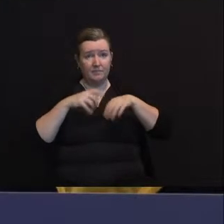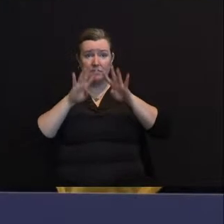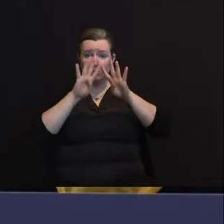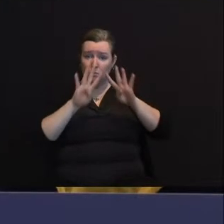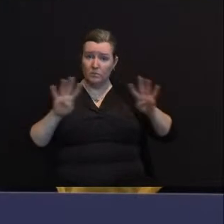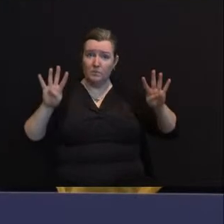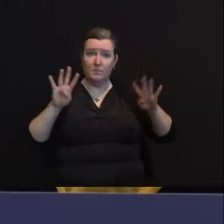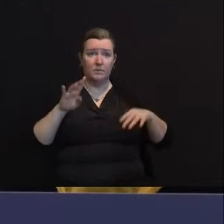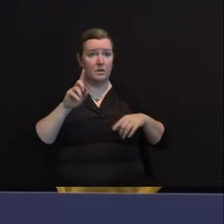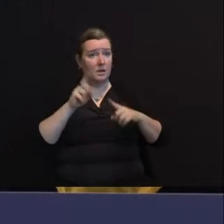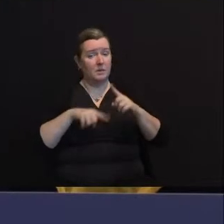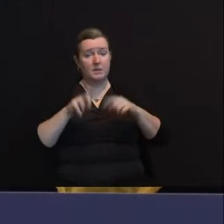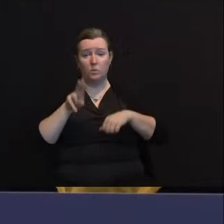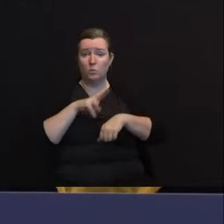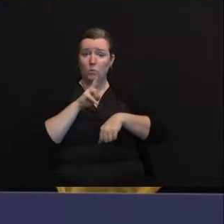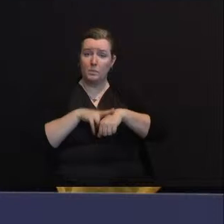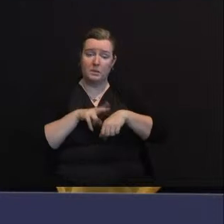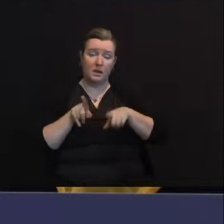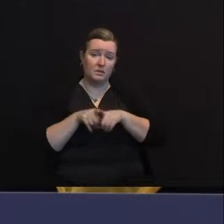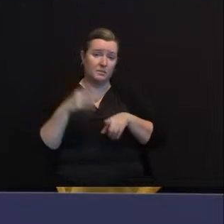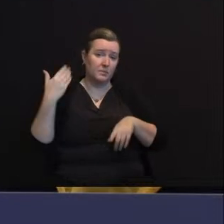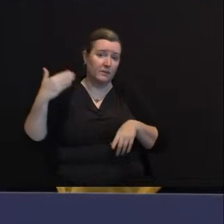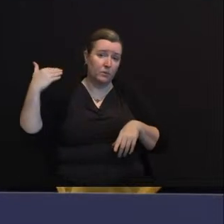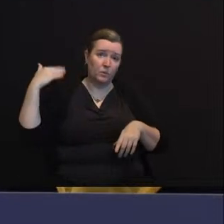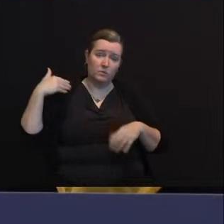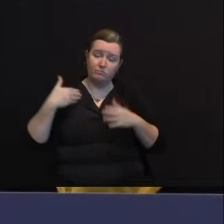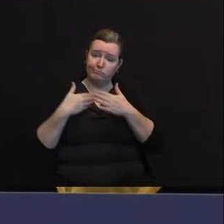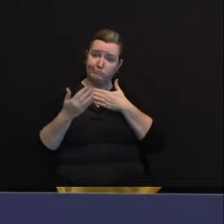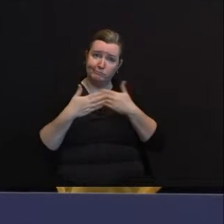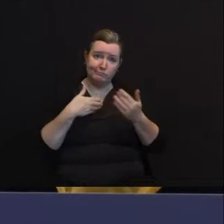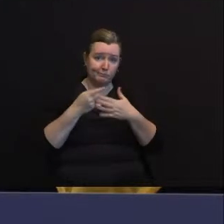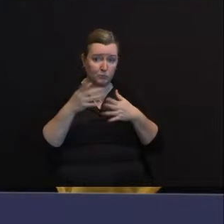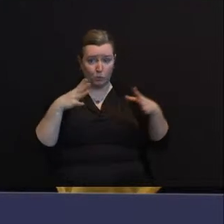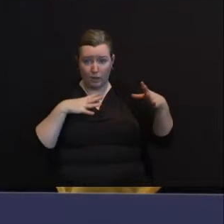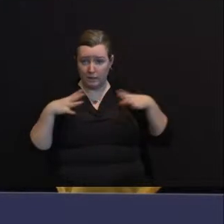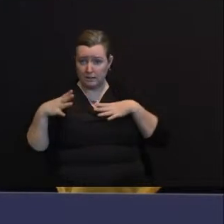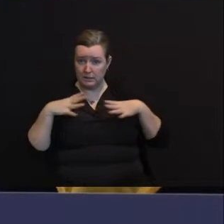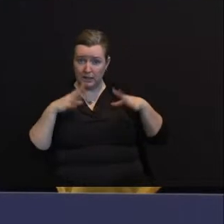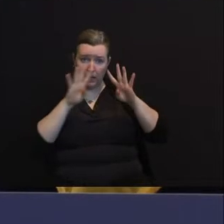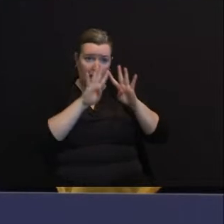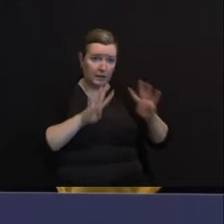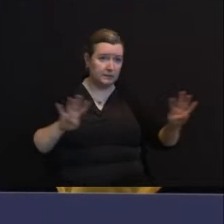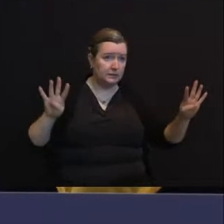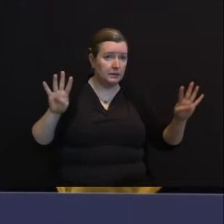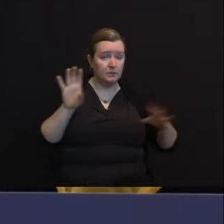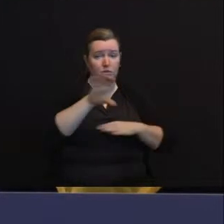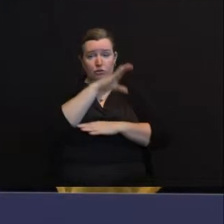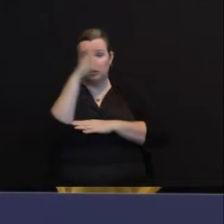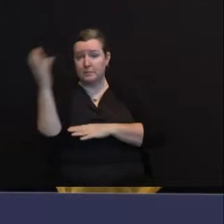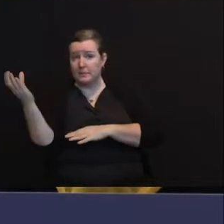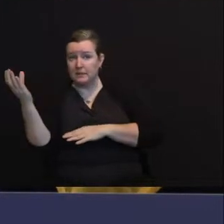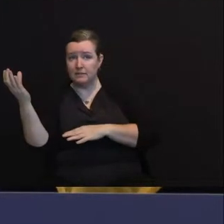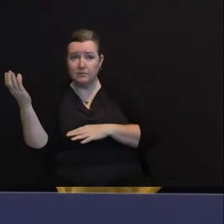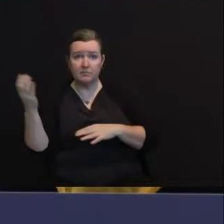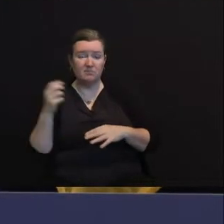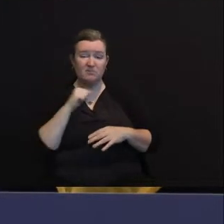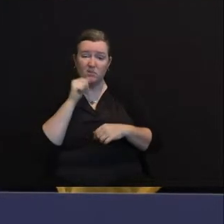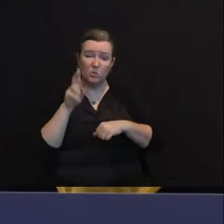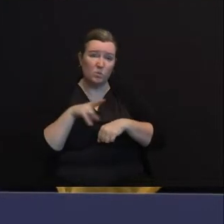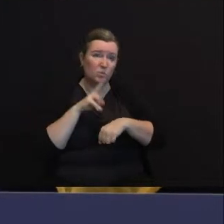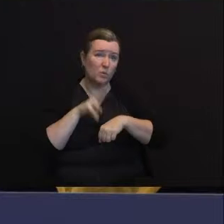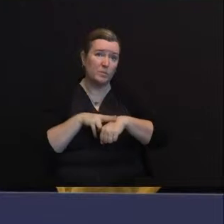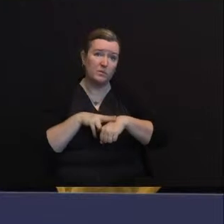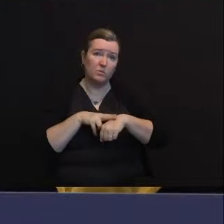holidays, regardless of which ones you celebrate. It can't be a normal Hanukkah, Advent, Kwanzaa, Christmas,